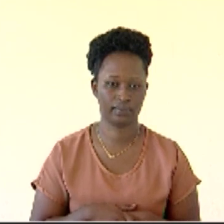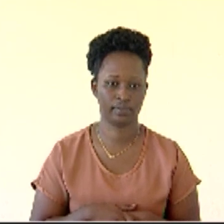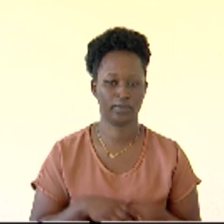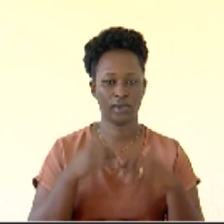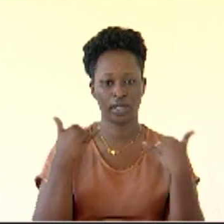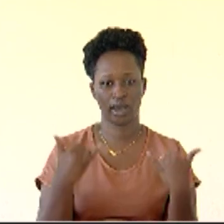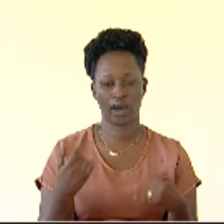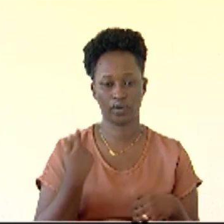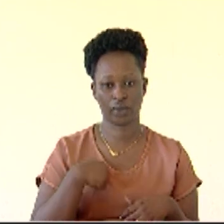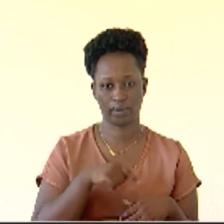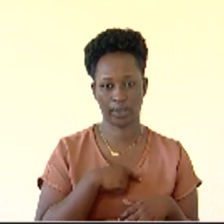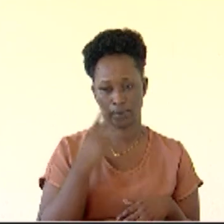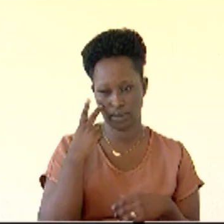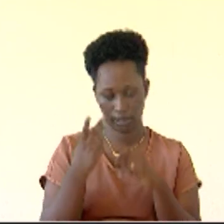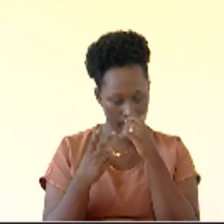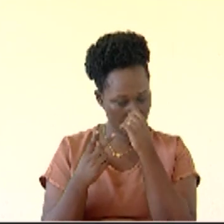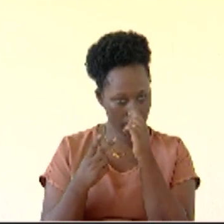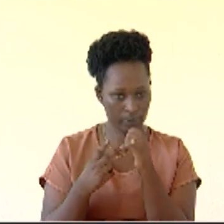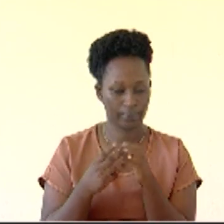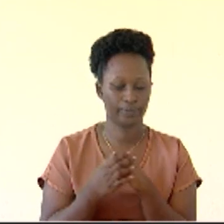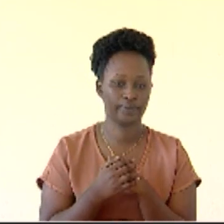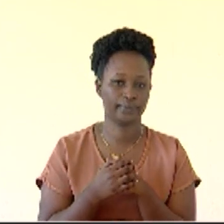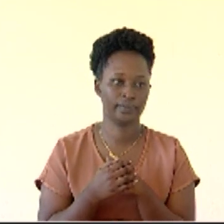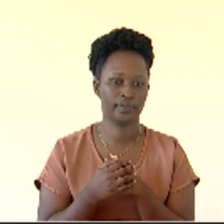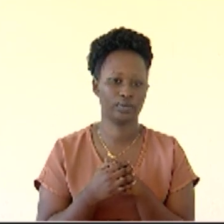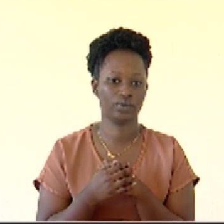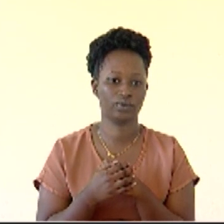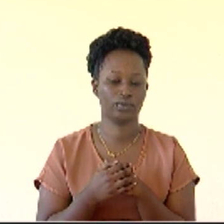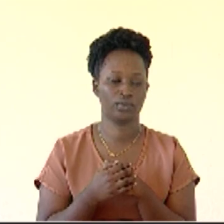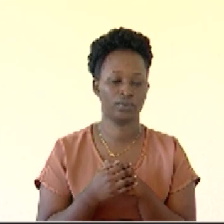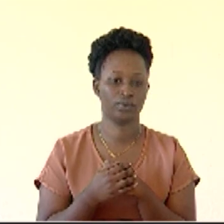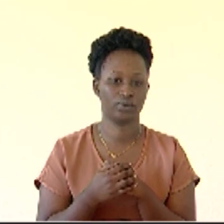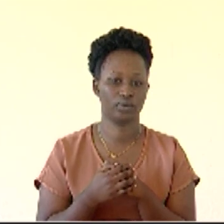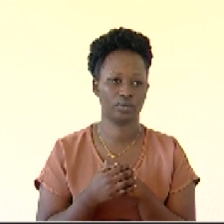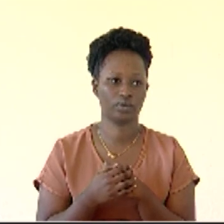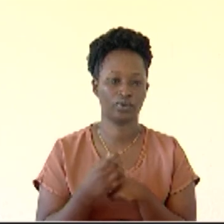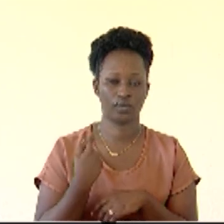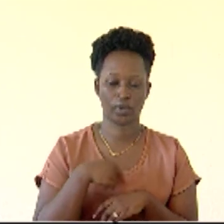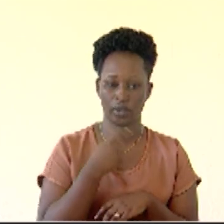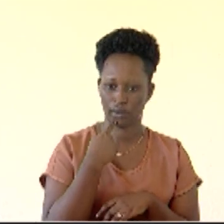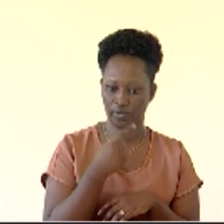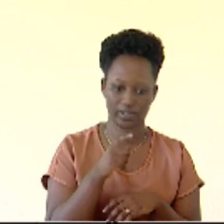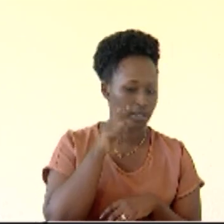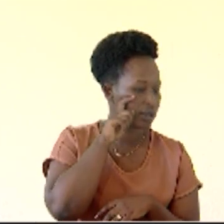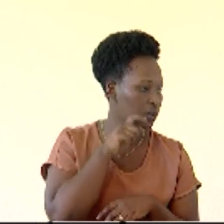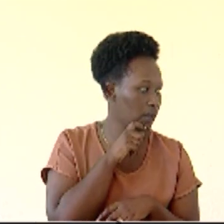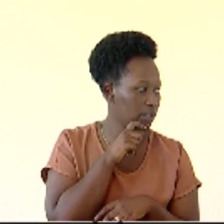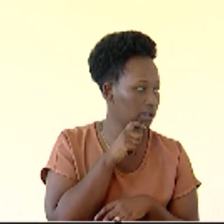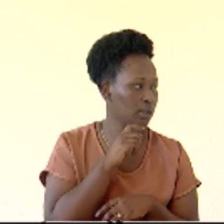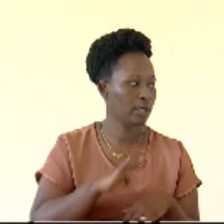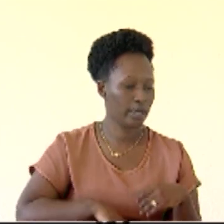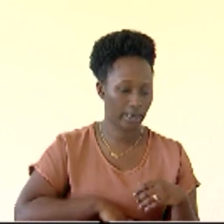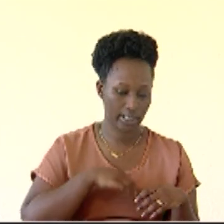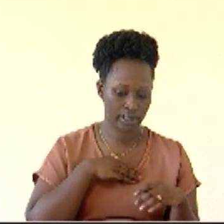Let's have, now, we are through with that. We're going to have what you call, we have been talking about sexuality,